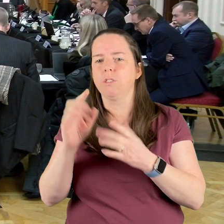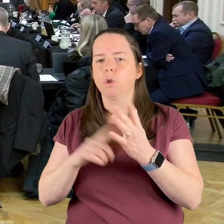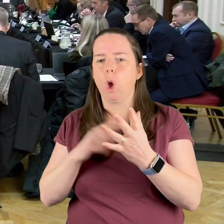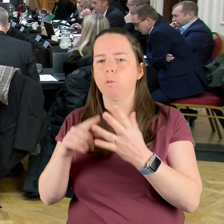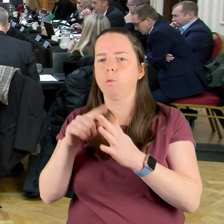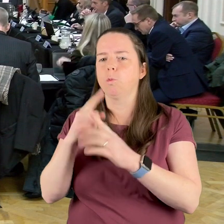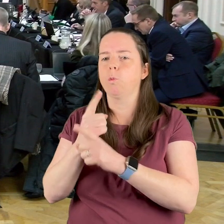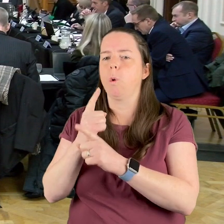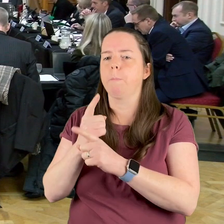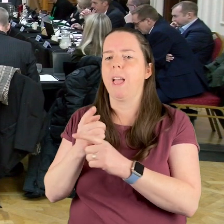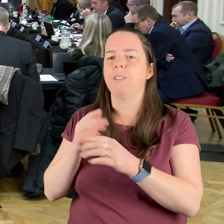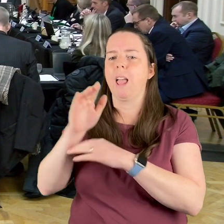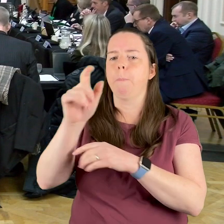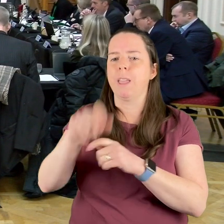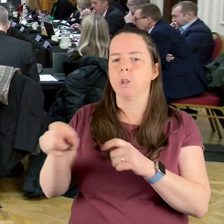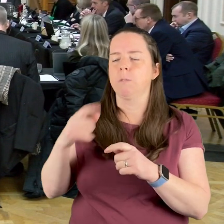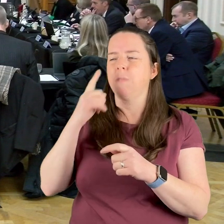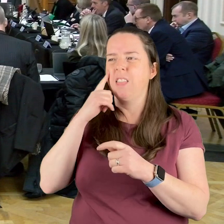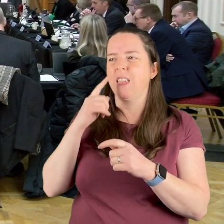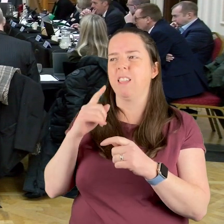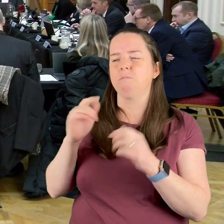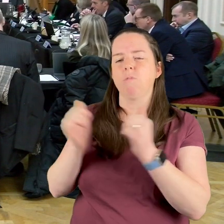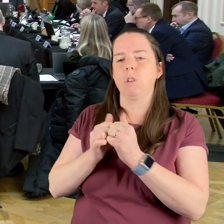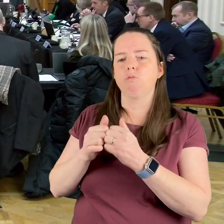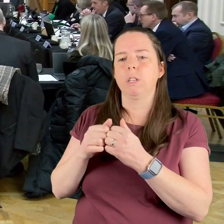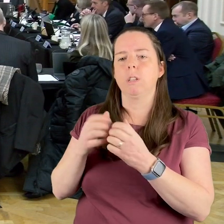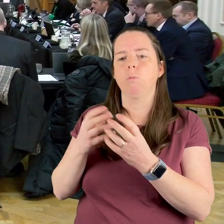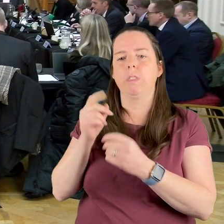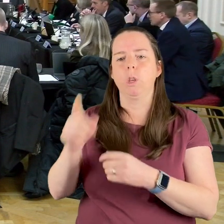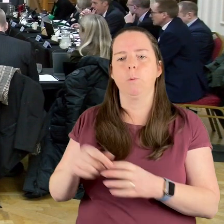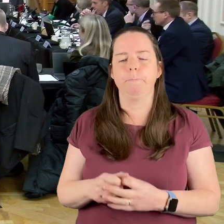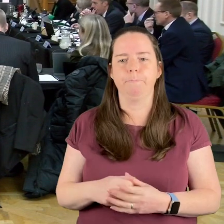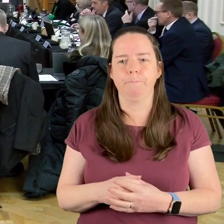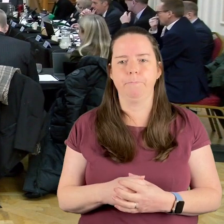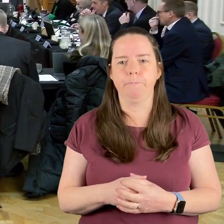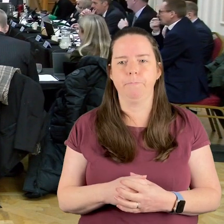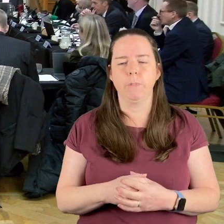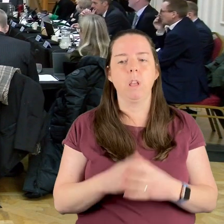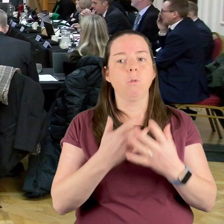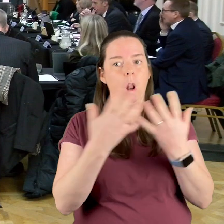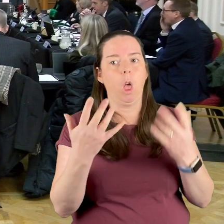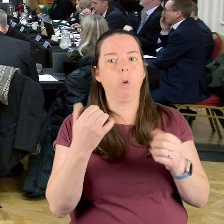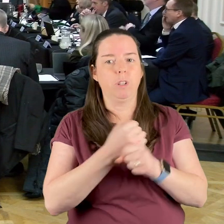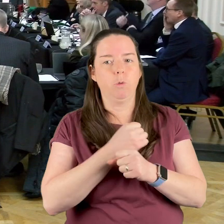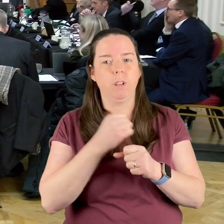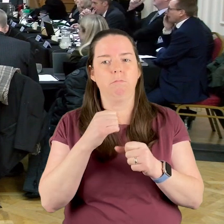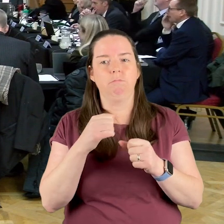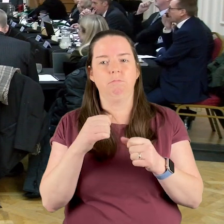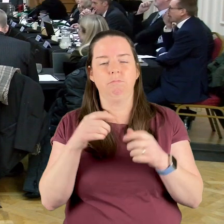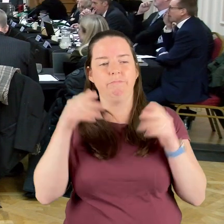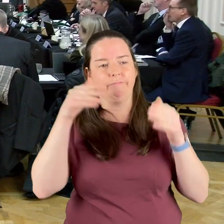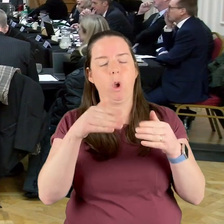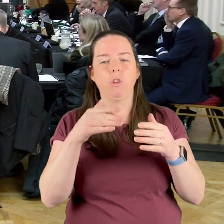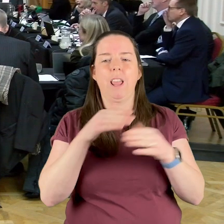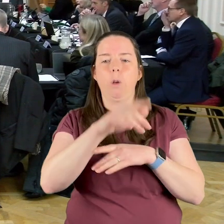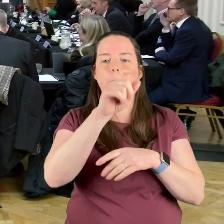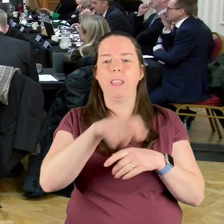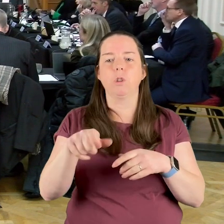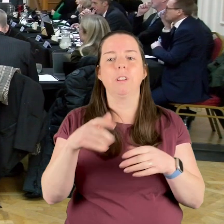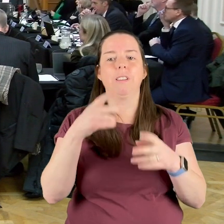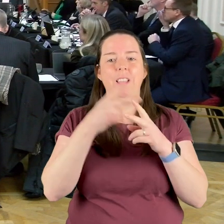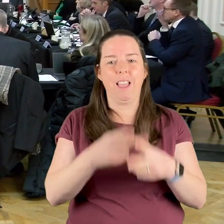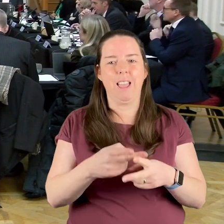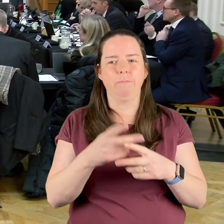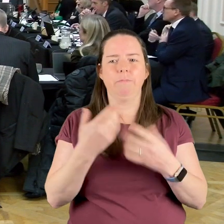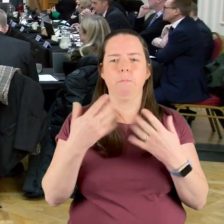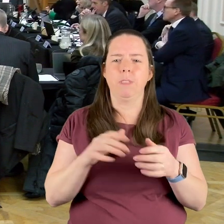that. And I'll just, if that's okay, Chair, that I ask Joe just to talk about outpatient, because I think we'd agree with you. Yeah, it's quite a lot we're